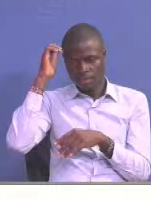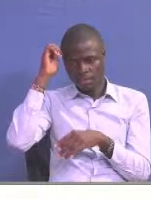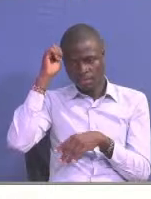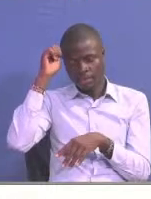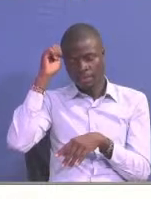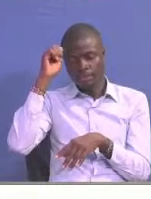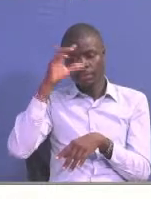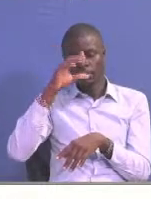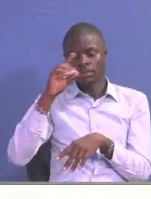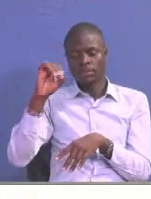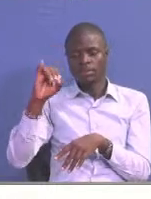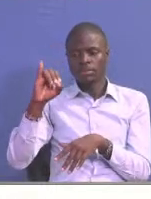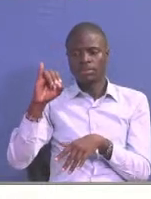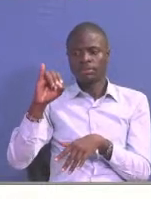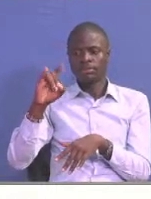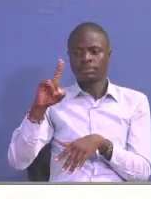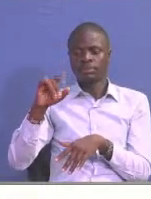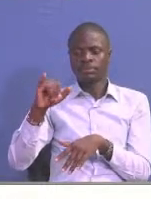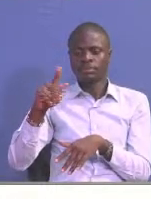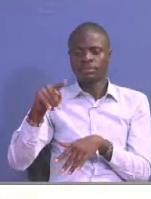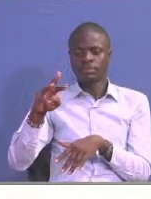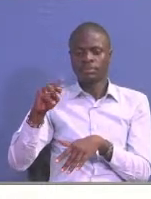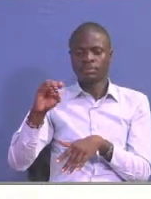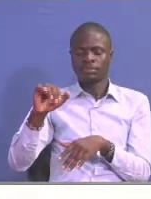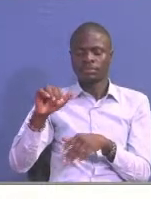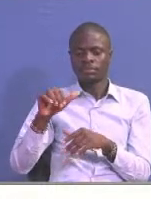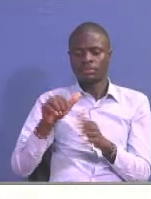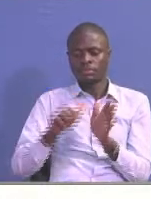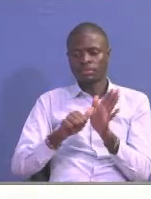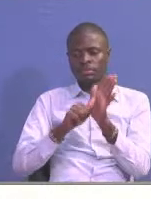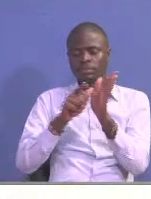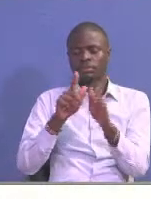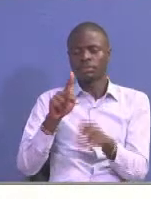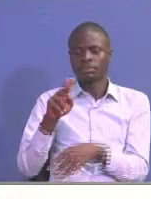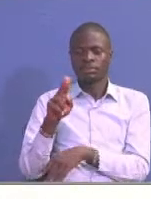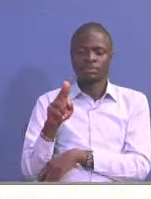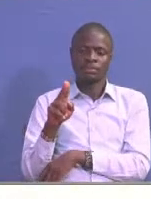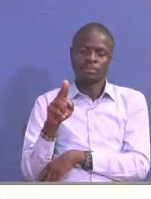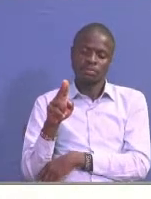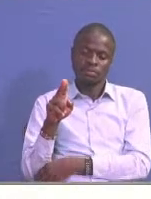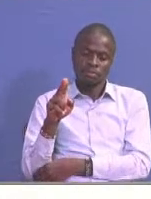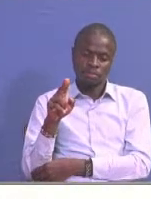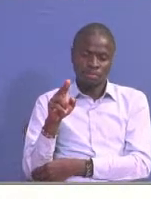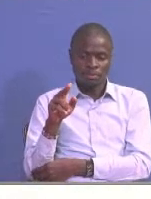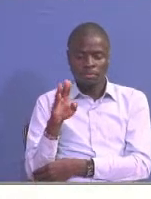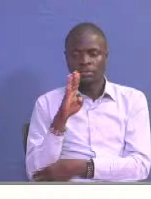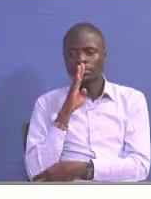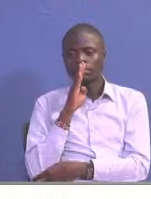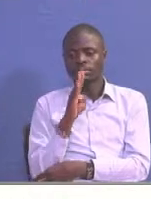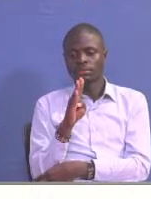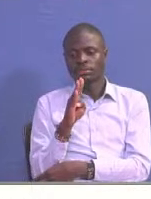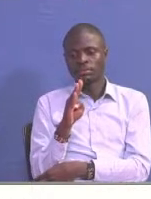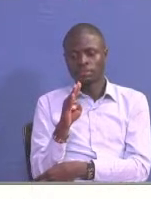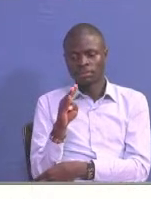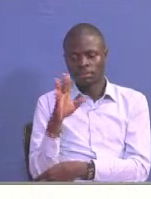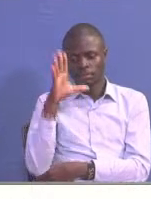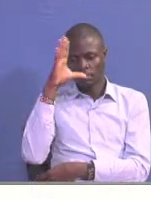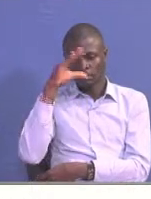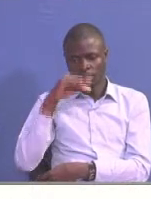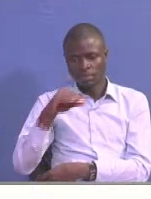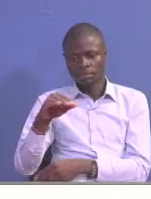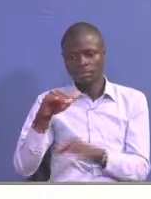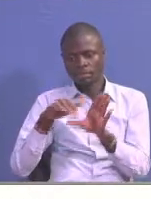academia, and Ambassador, with your help, Kenyatta University becomes a giant